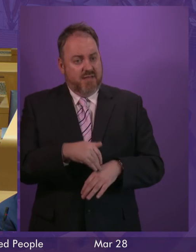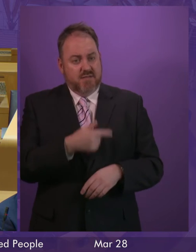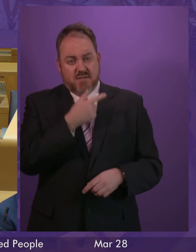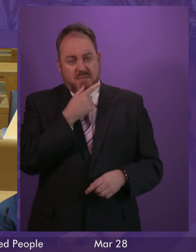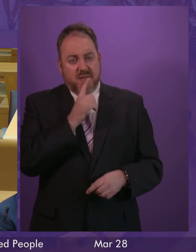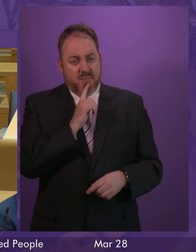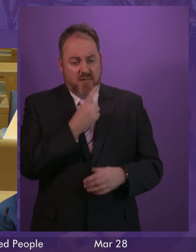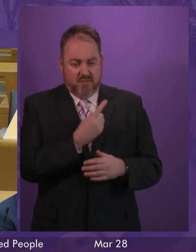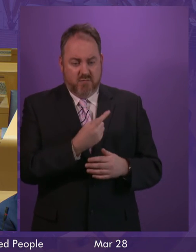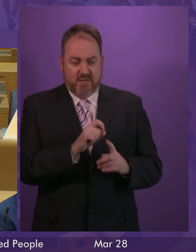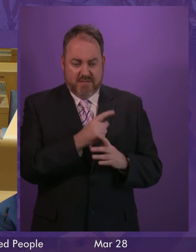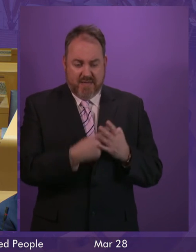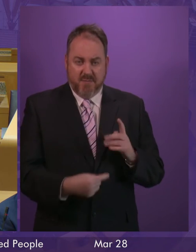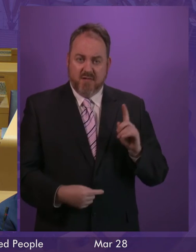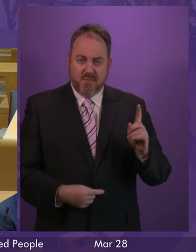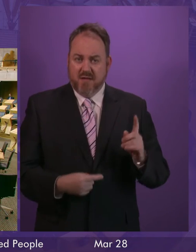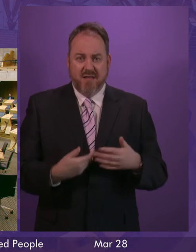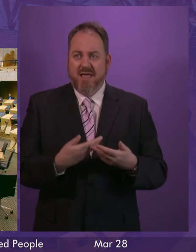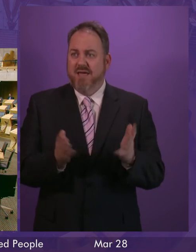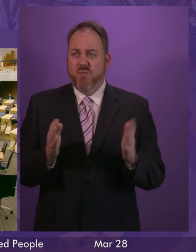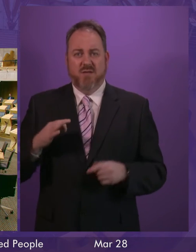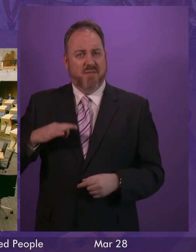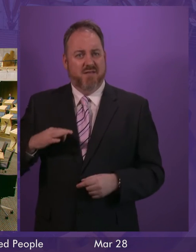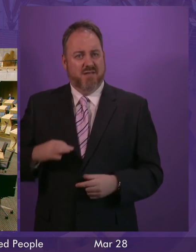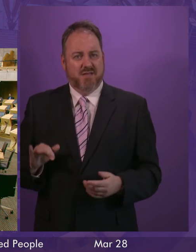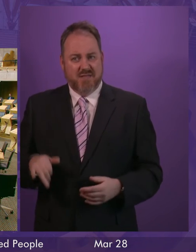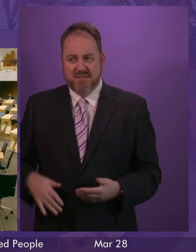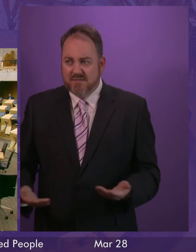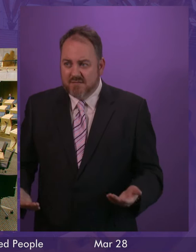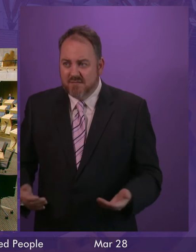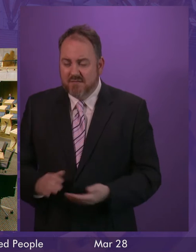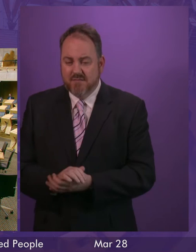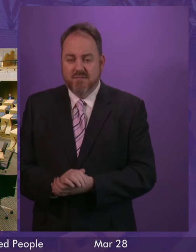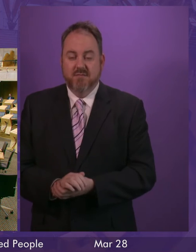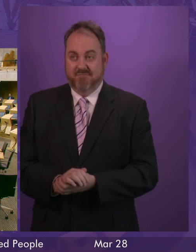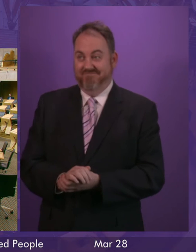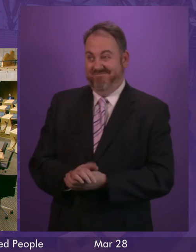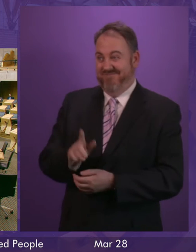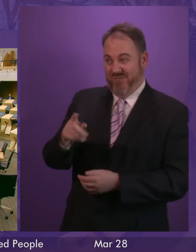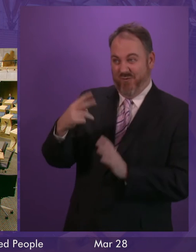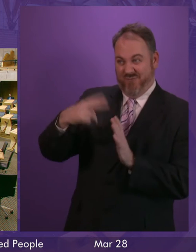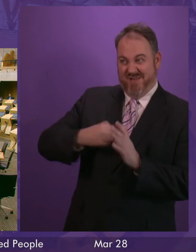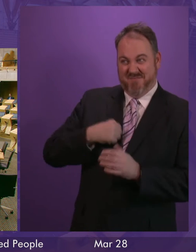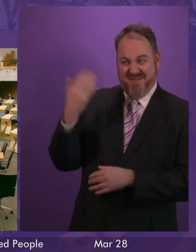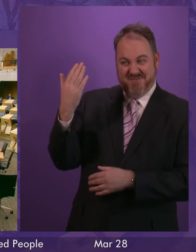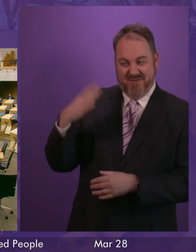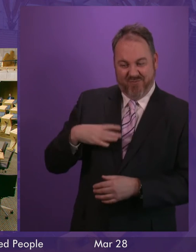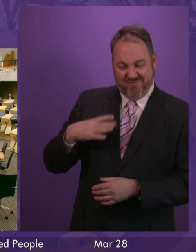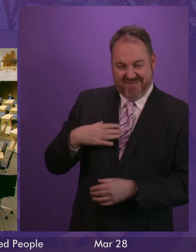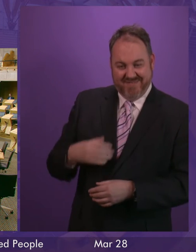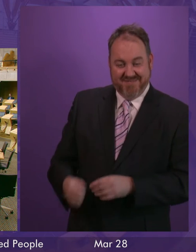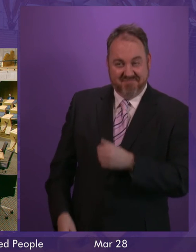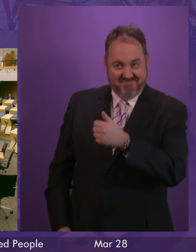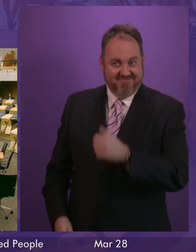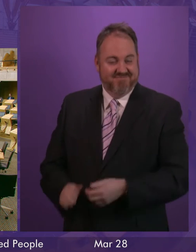good for everyone and therefore should be embraced. Mark Mcdonald. The member has clearly read the speech I'm about to give, which is quite good because I